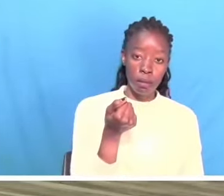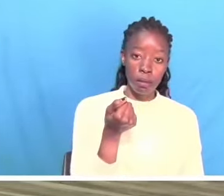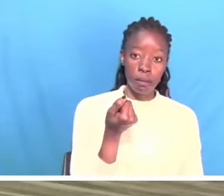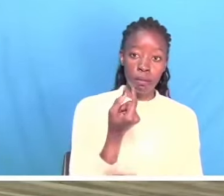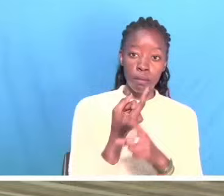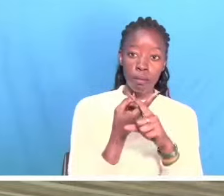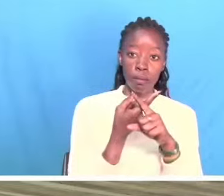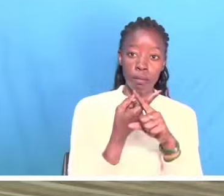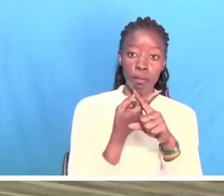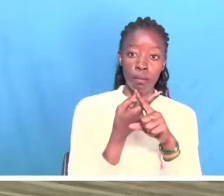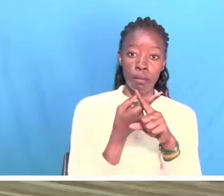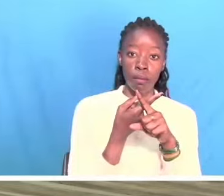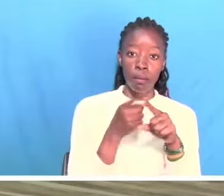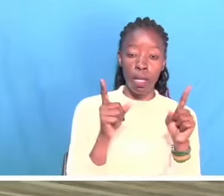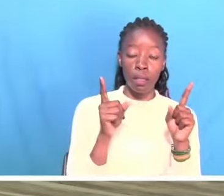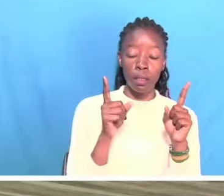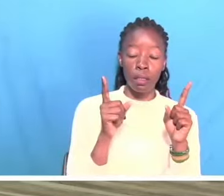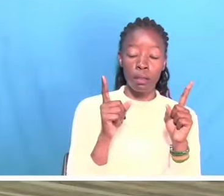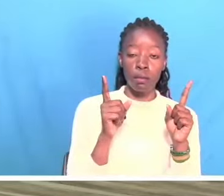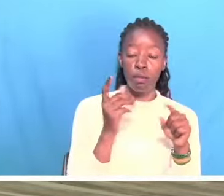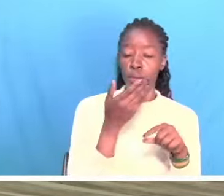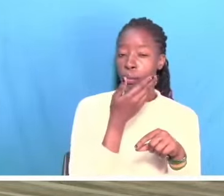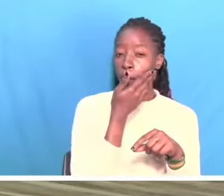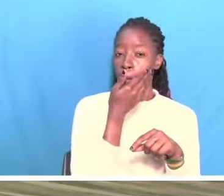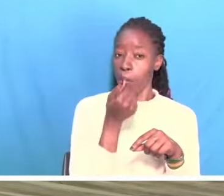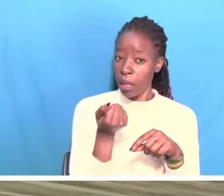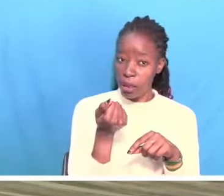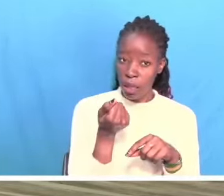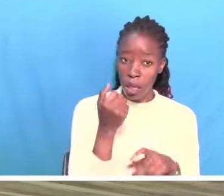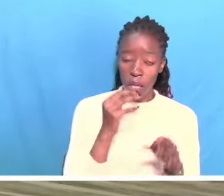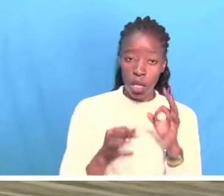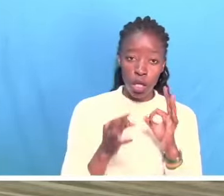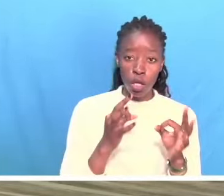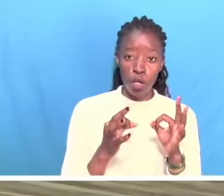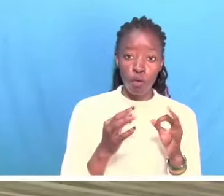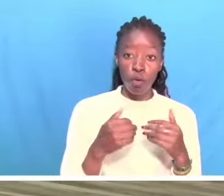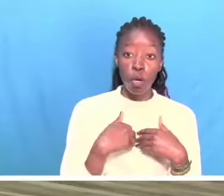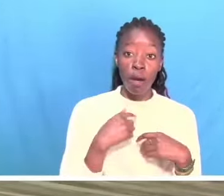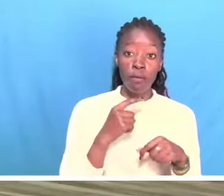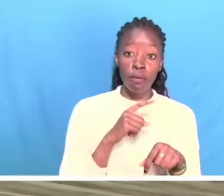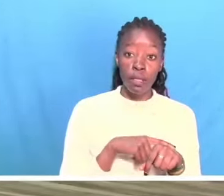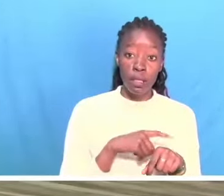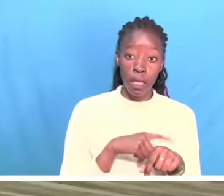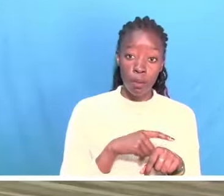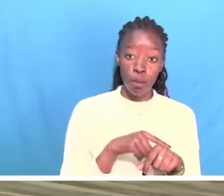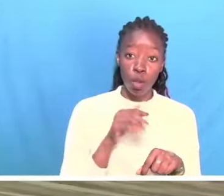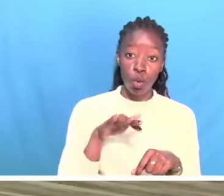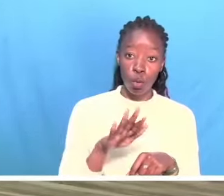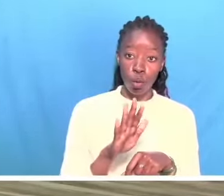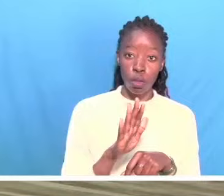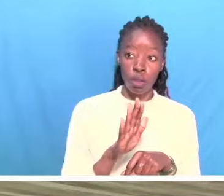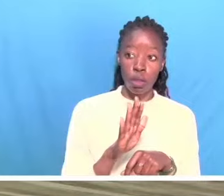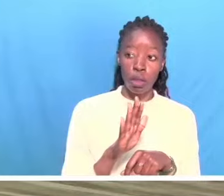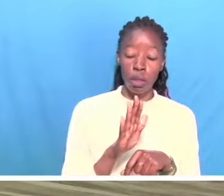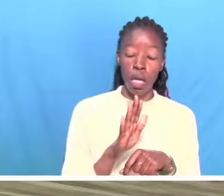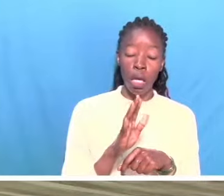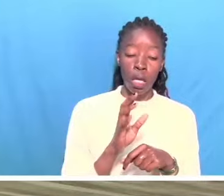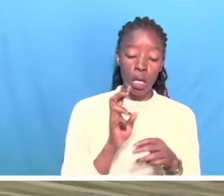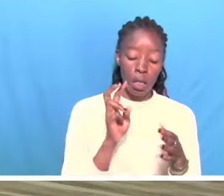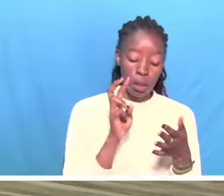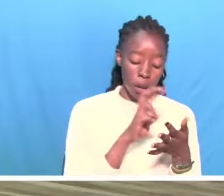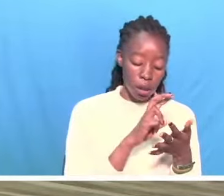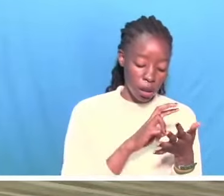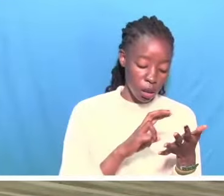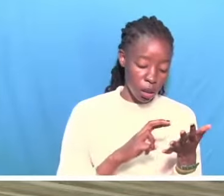but it could have been better if you have taken time, if you could take time and read those portions